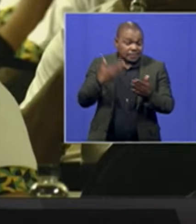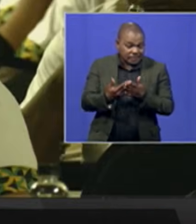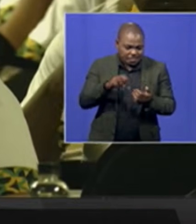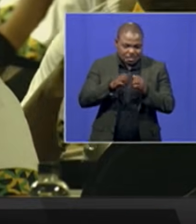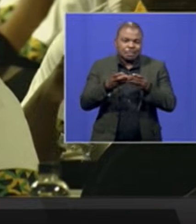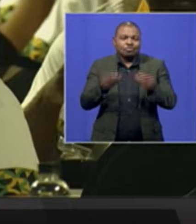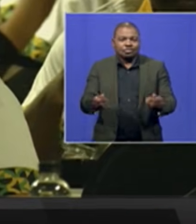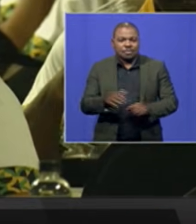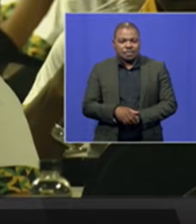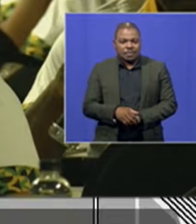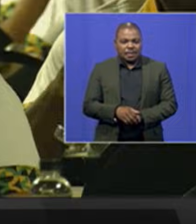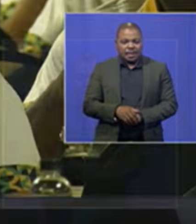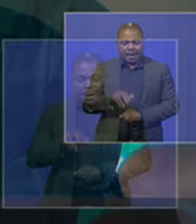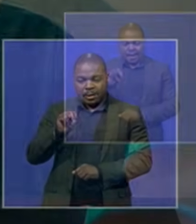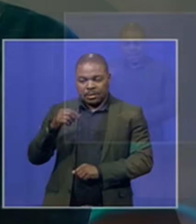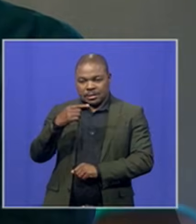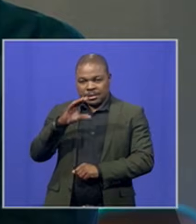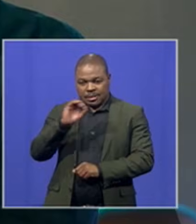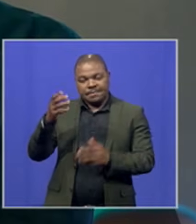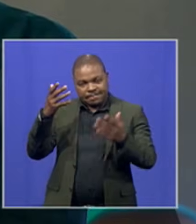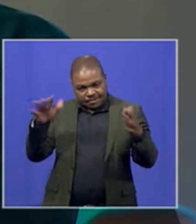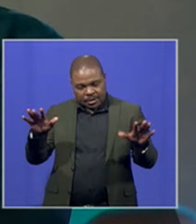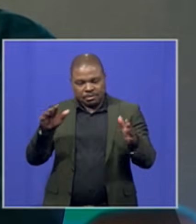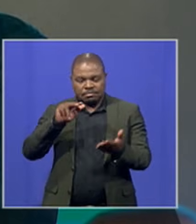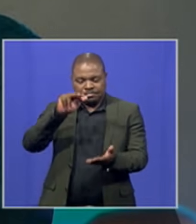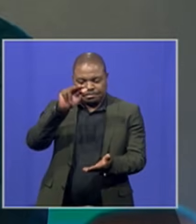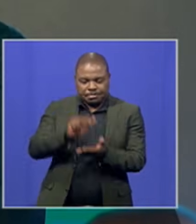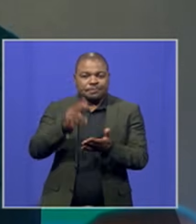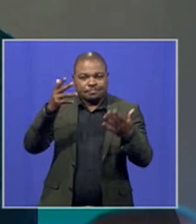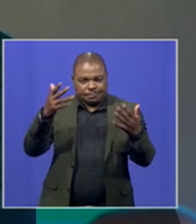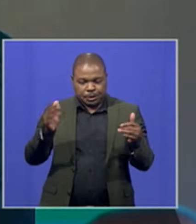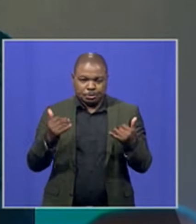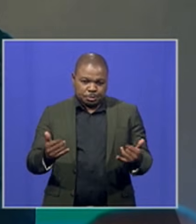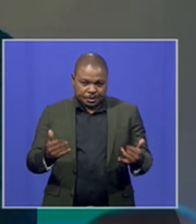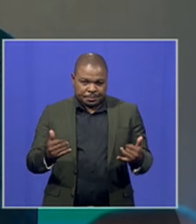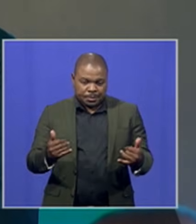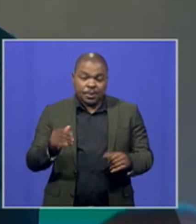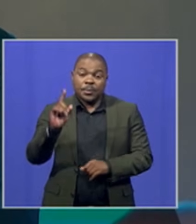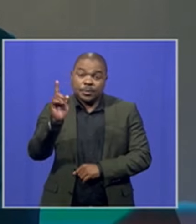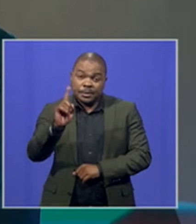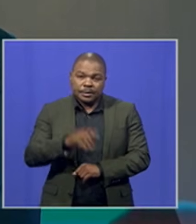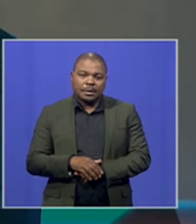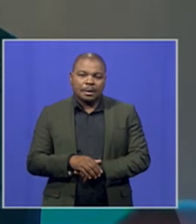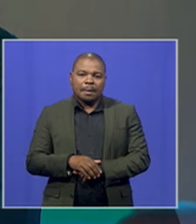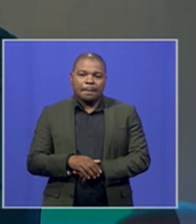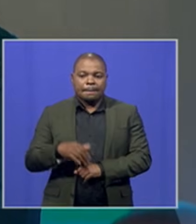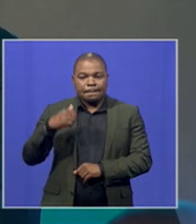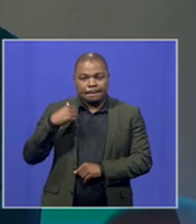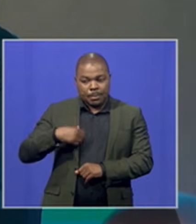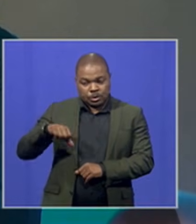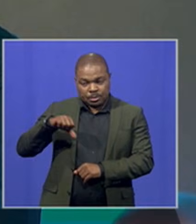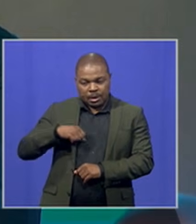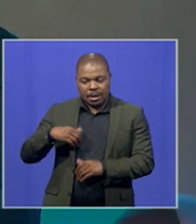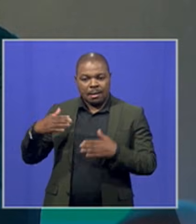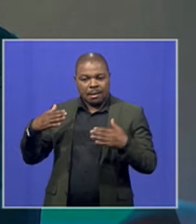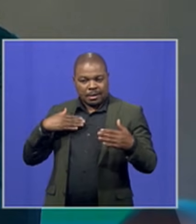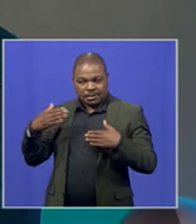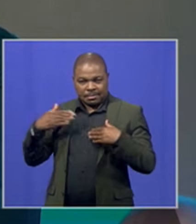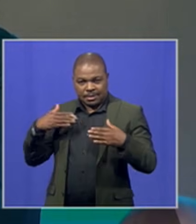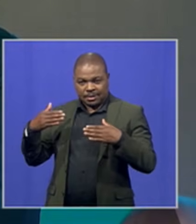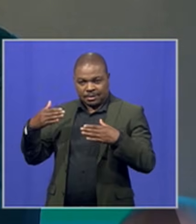Accordingly, the NGC has affirmed today that municipal